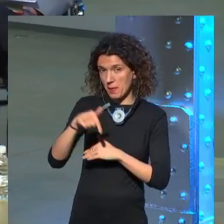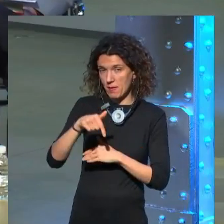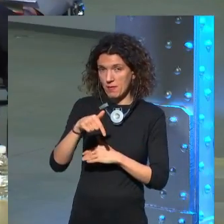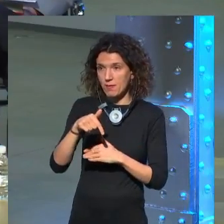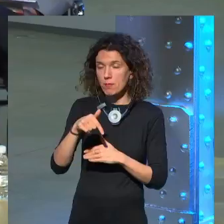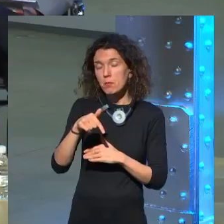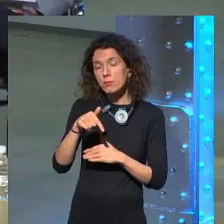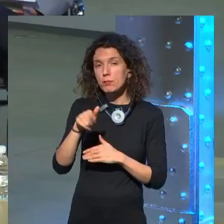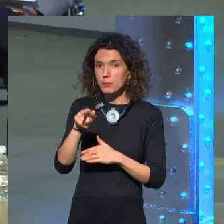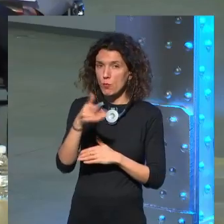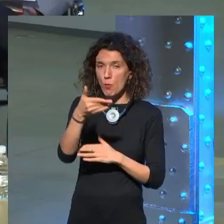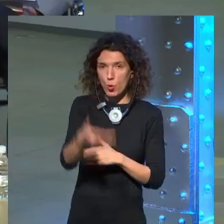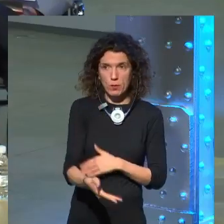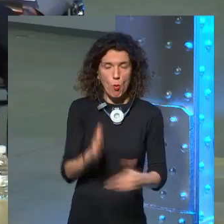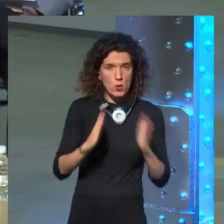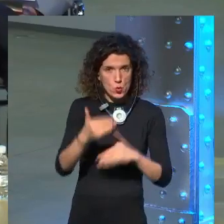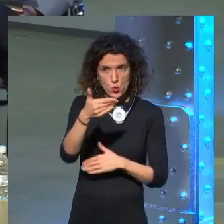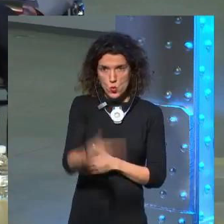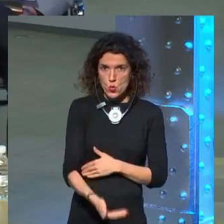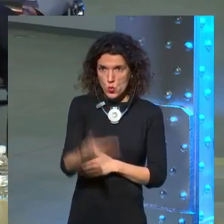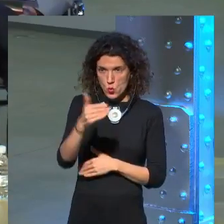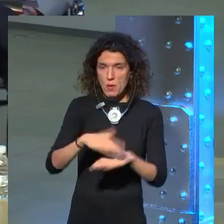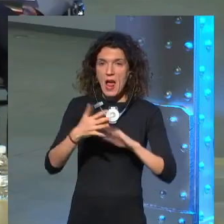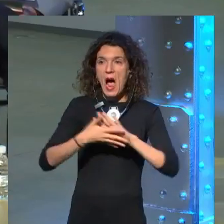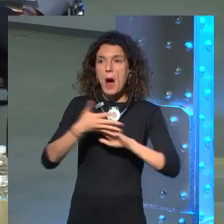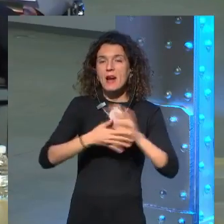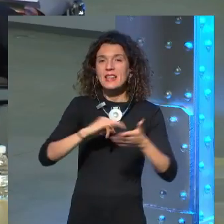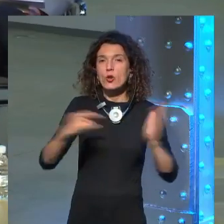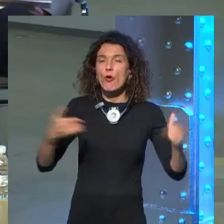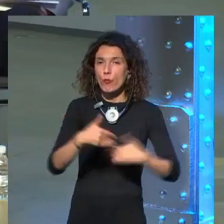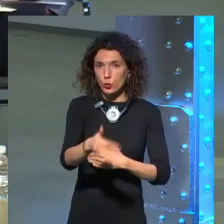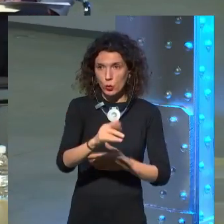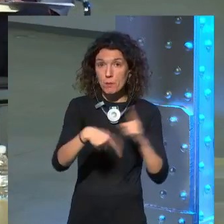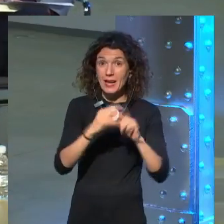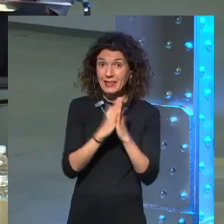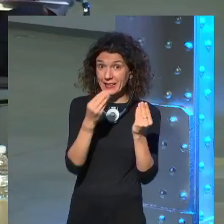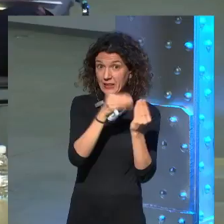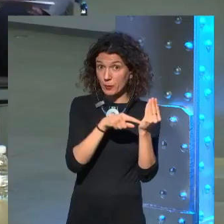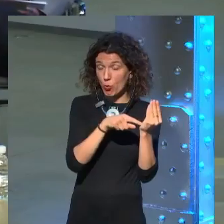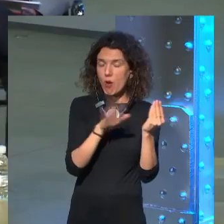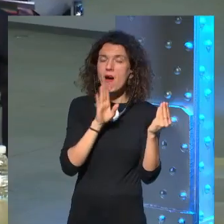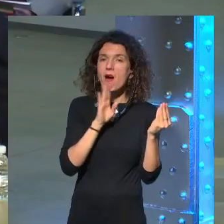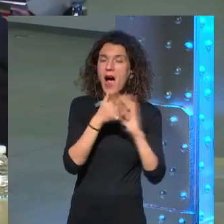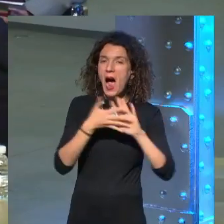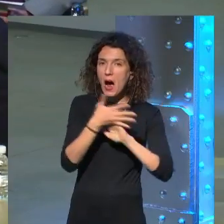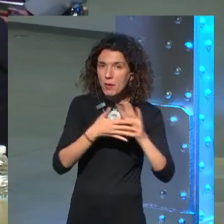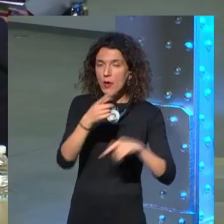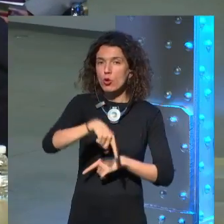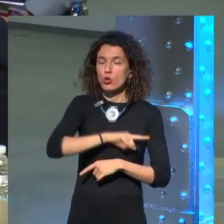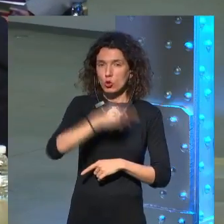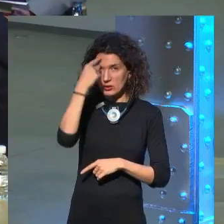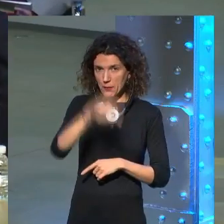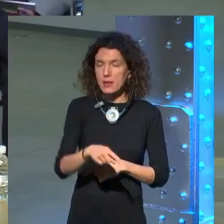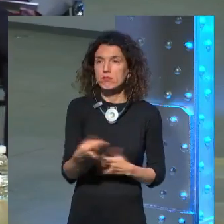moment in in talking about future technology. And the book talks a lot about how we can know